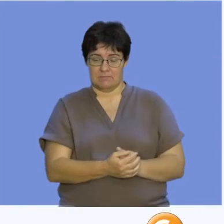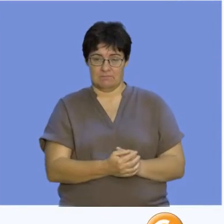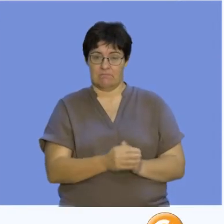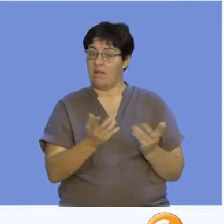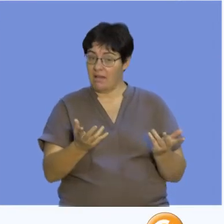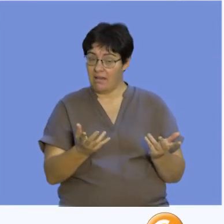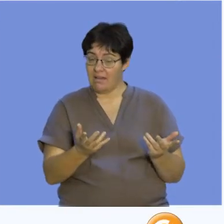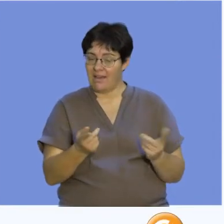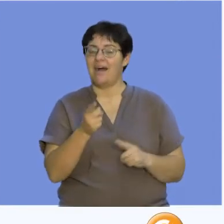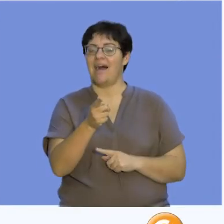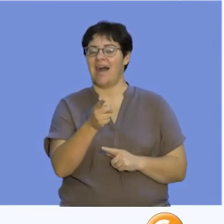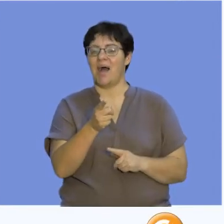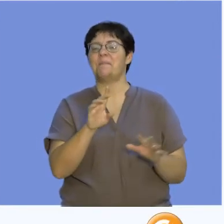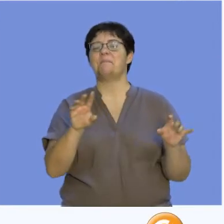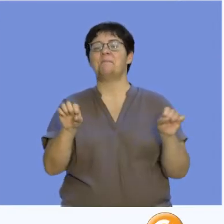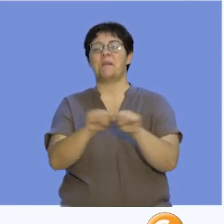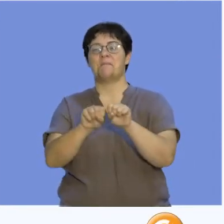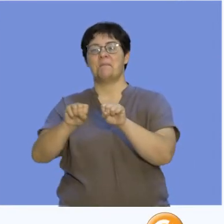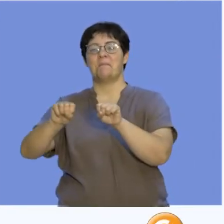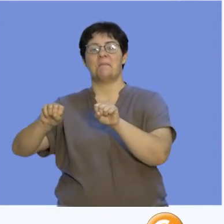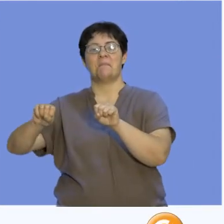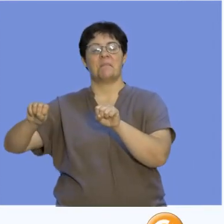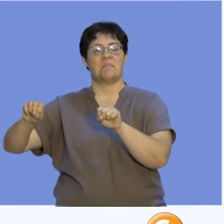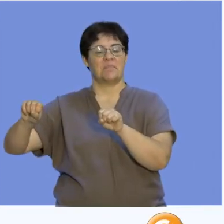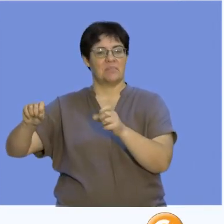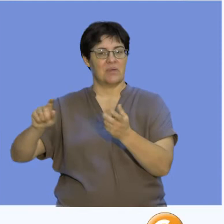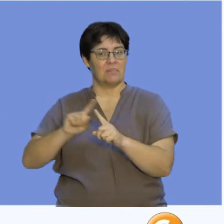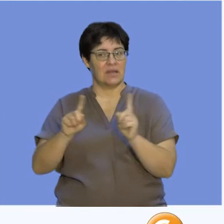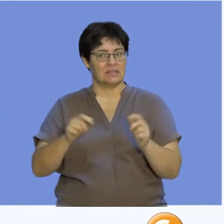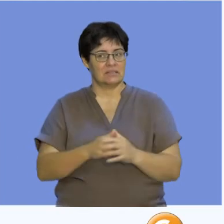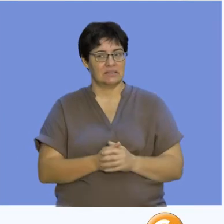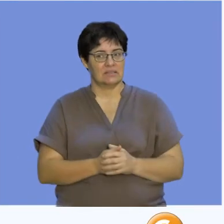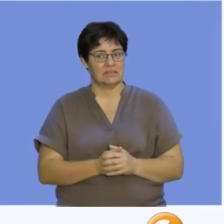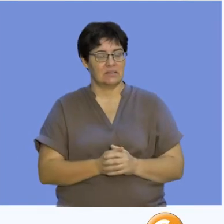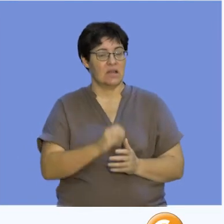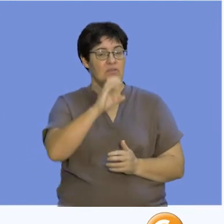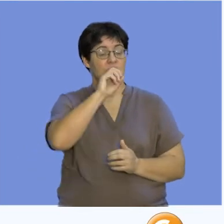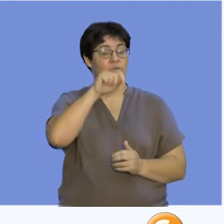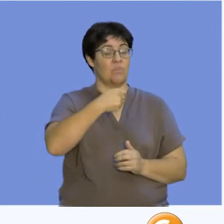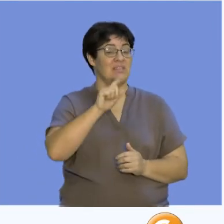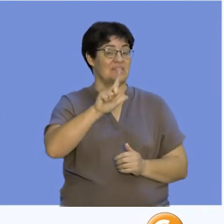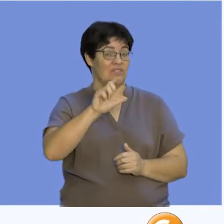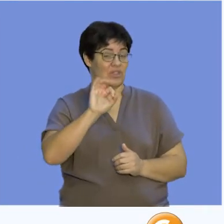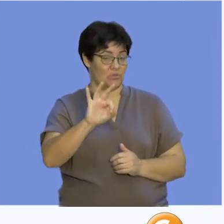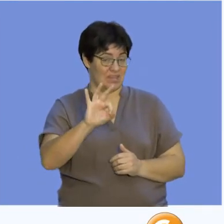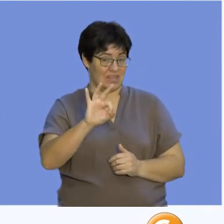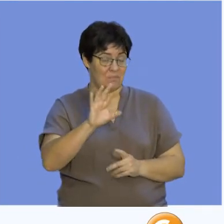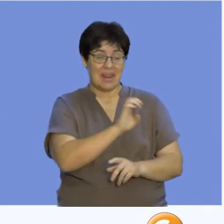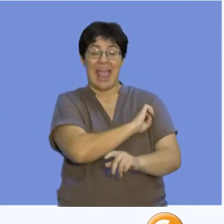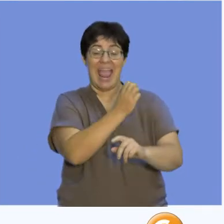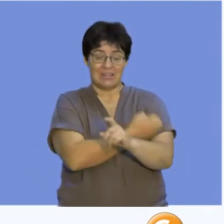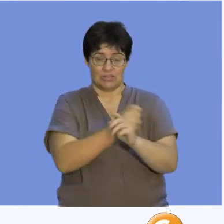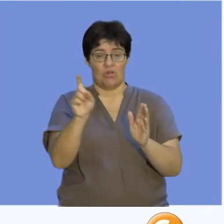There we go. They collide, but 0,73, so we lost energy